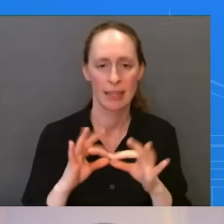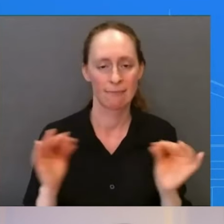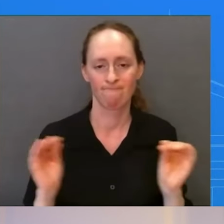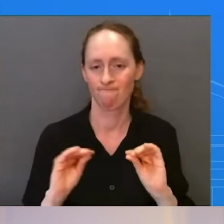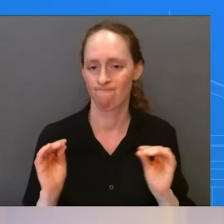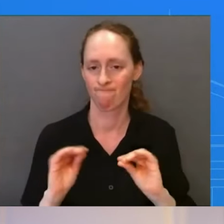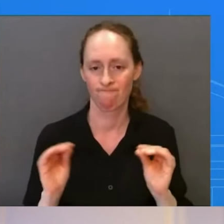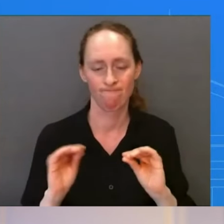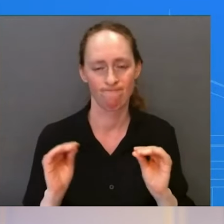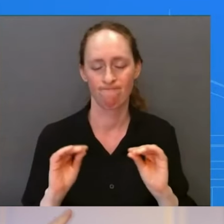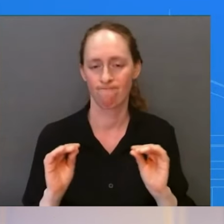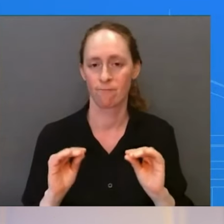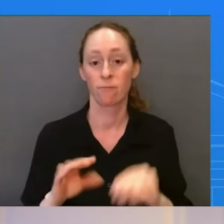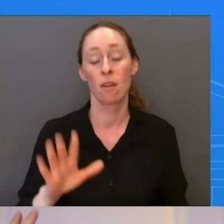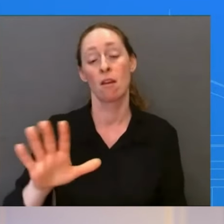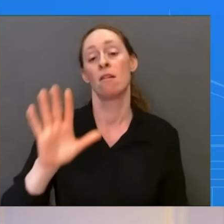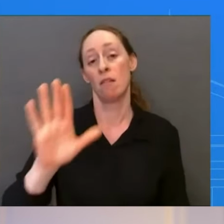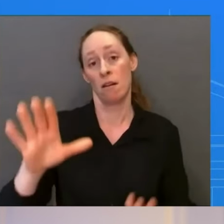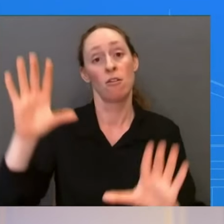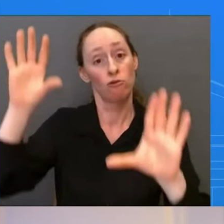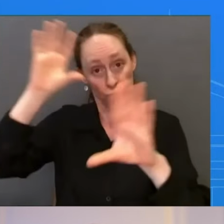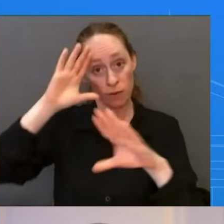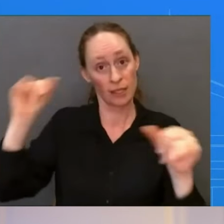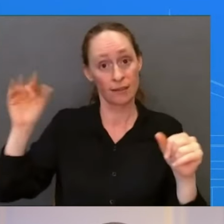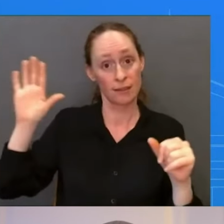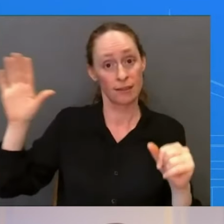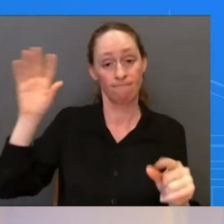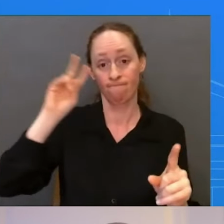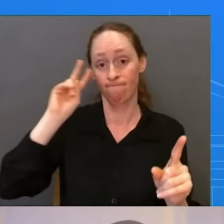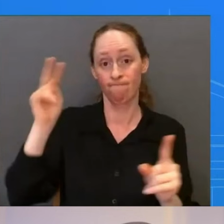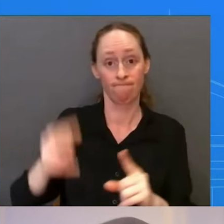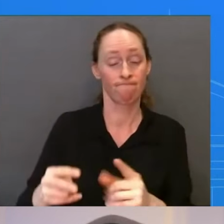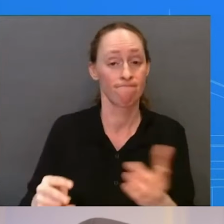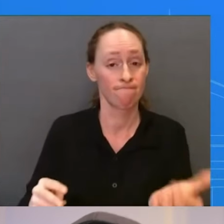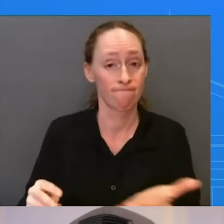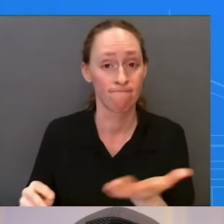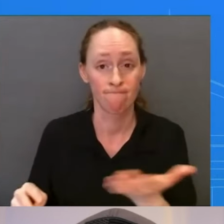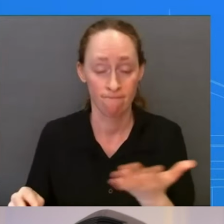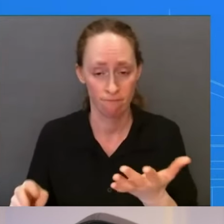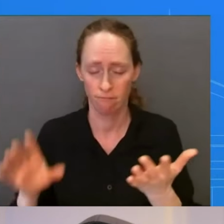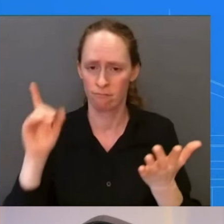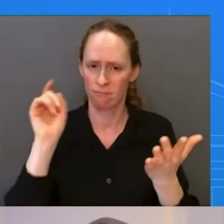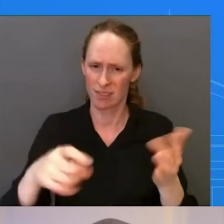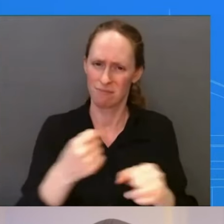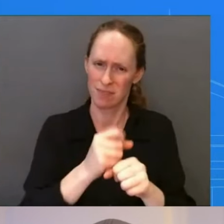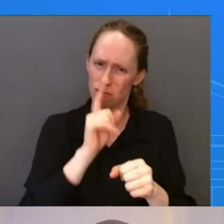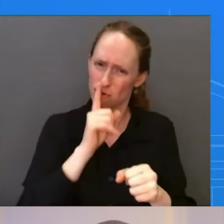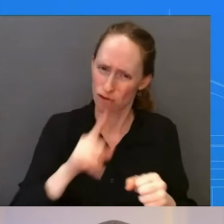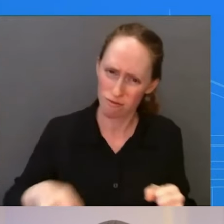this or lose on this. We want to make sure that they're protected.